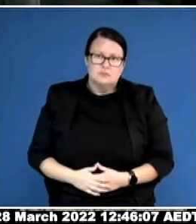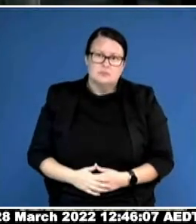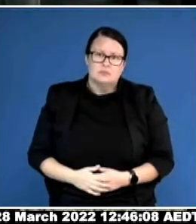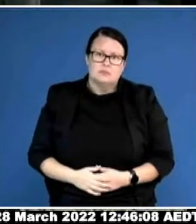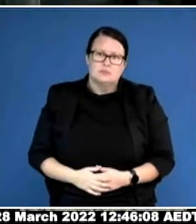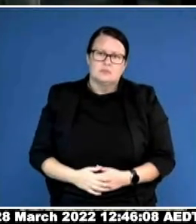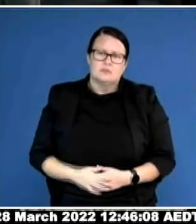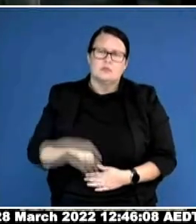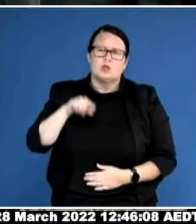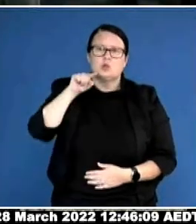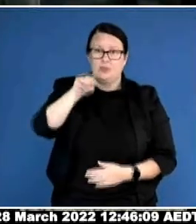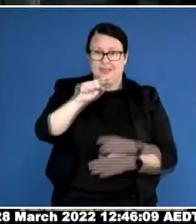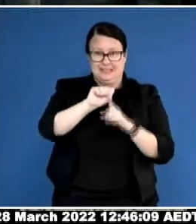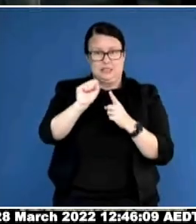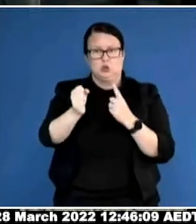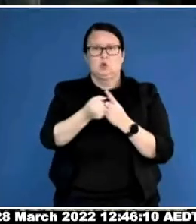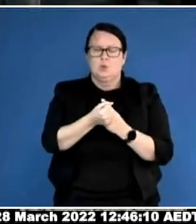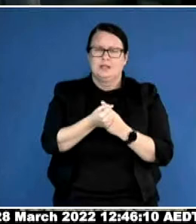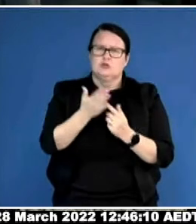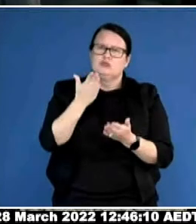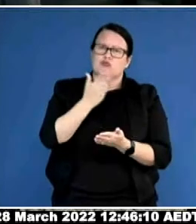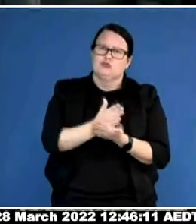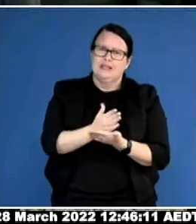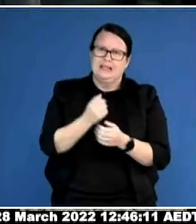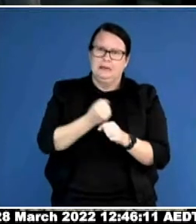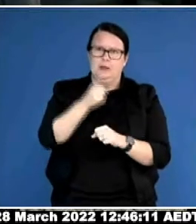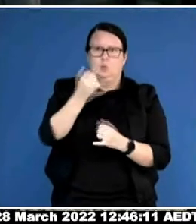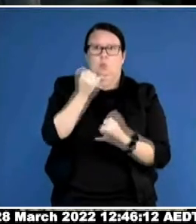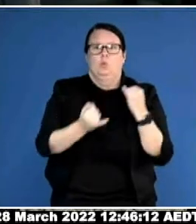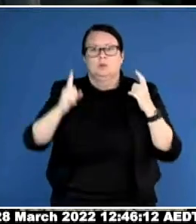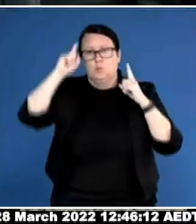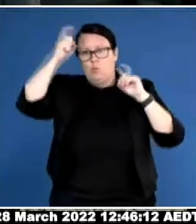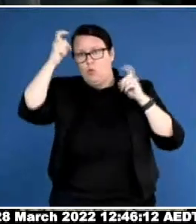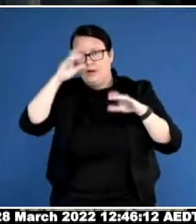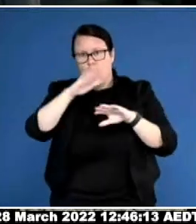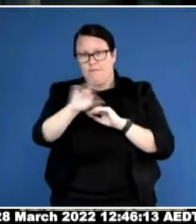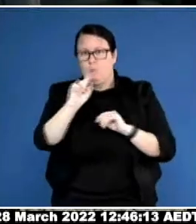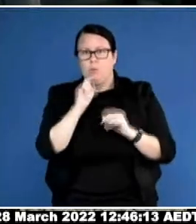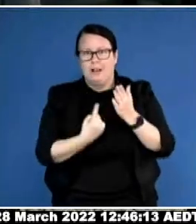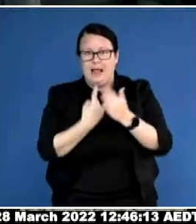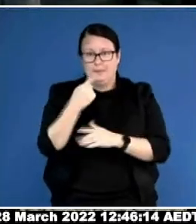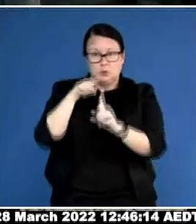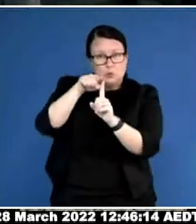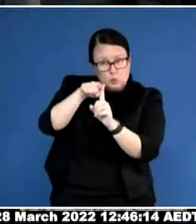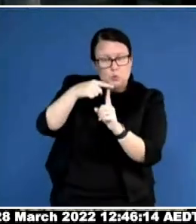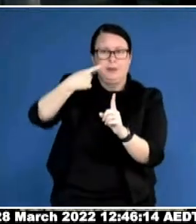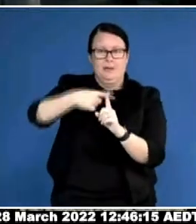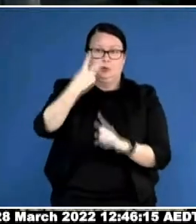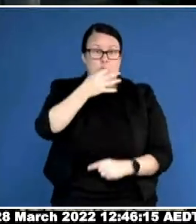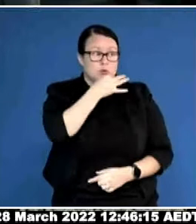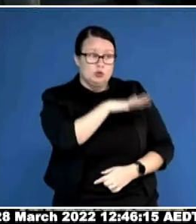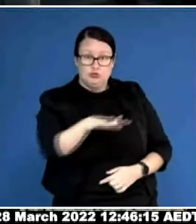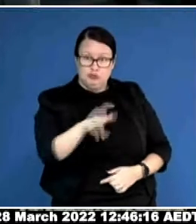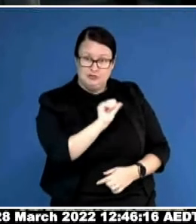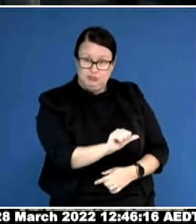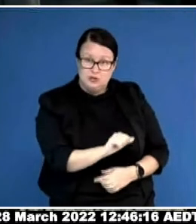This occasion really caused you to be very worried about what was going to happen to you and your children.